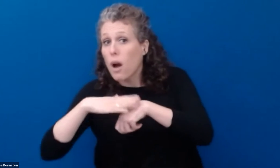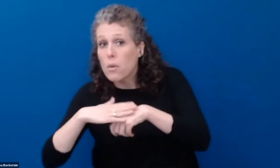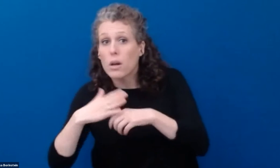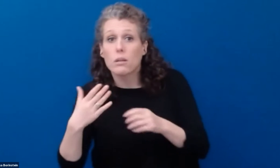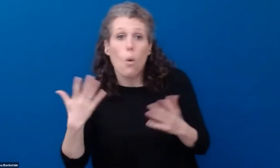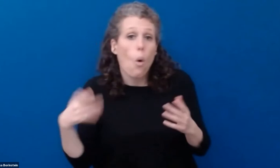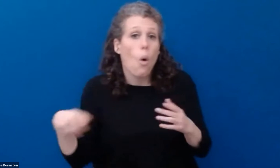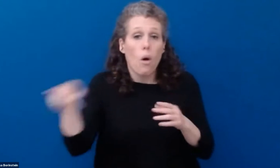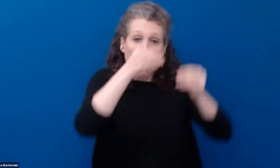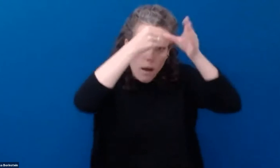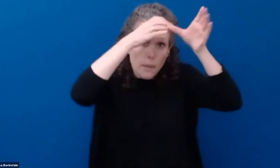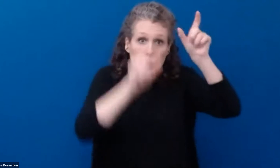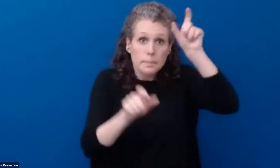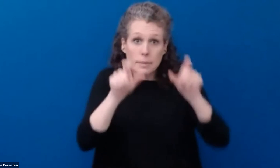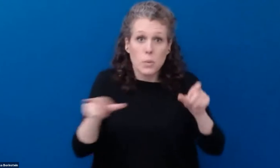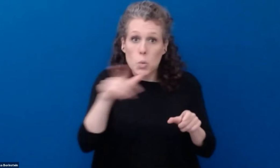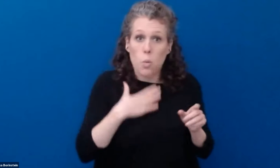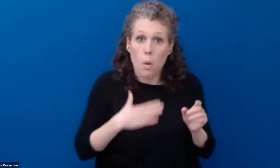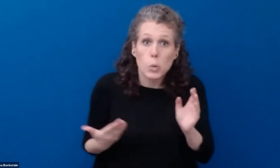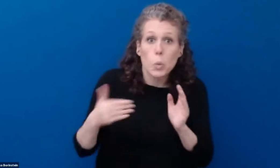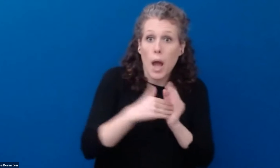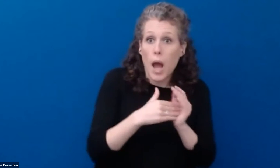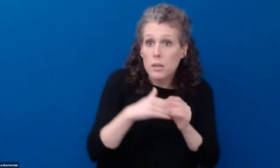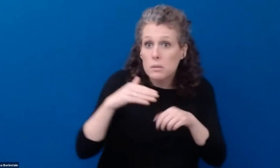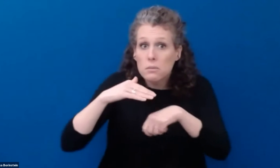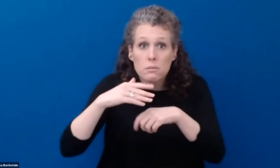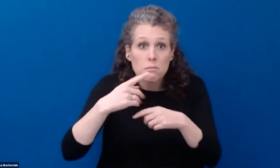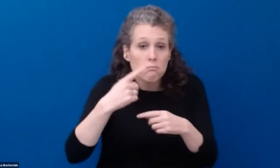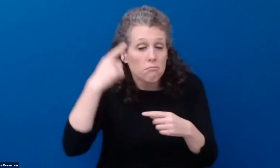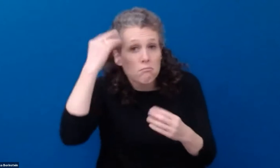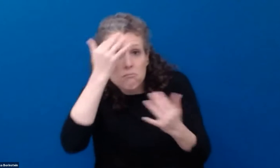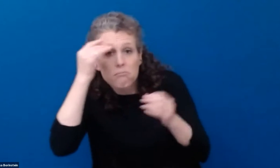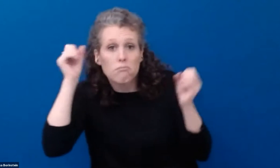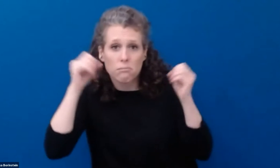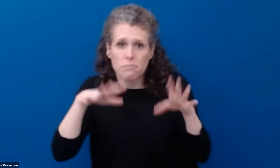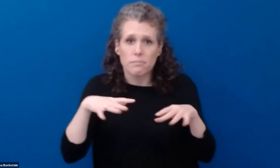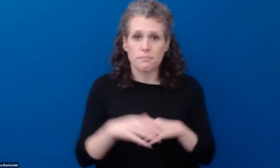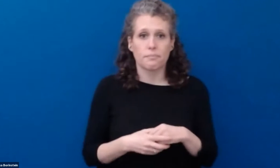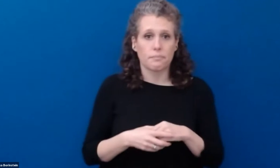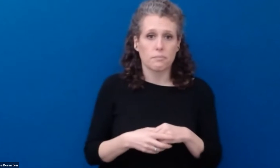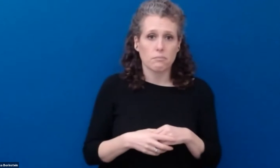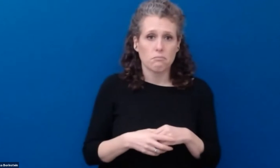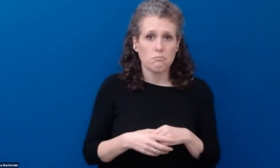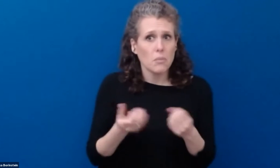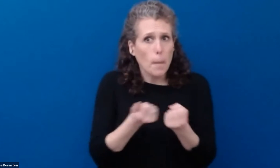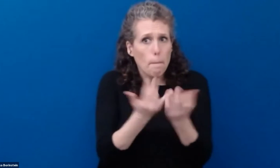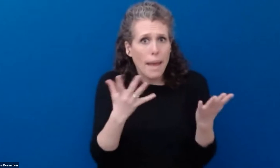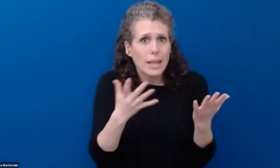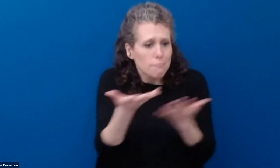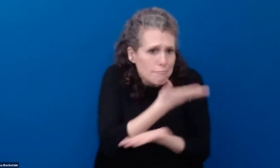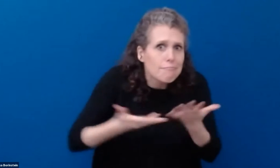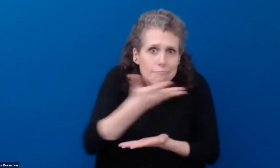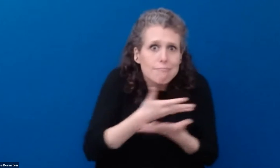to say something more, because I know there were a lot of more interesting thoughts and ideas here when